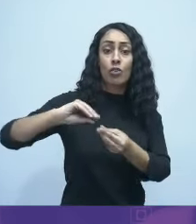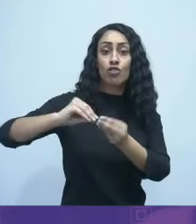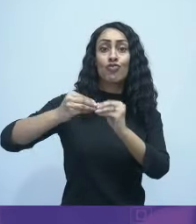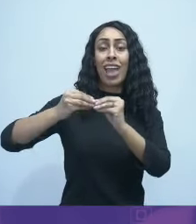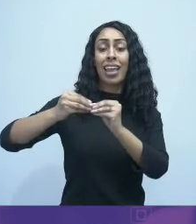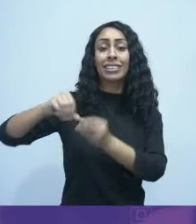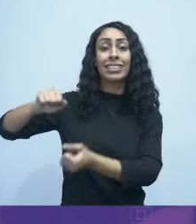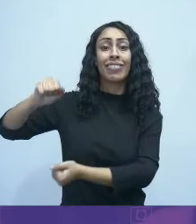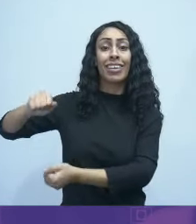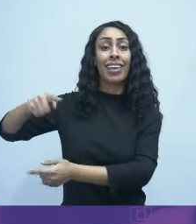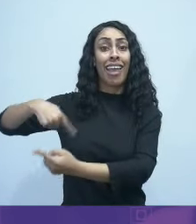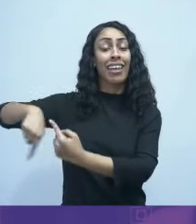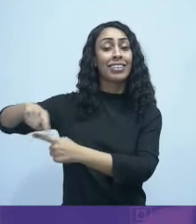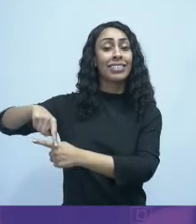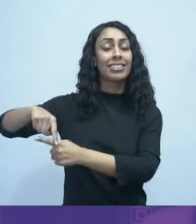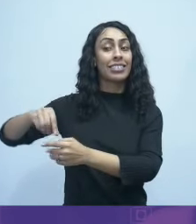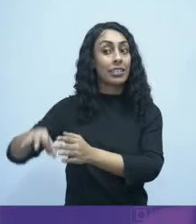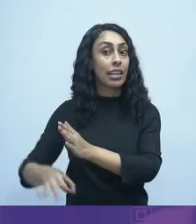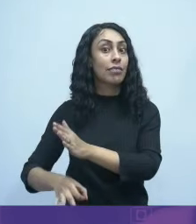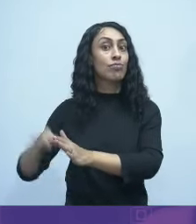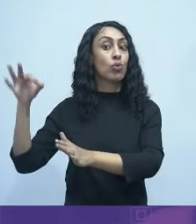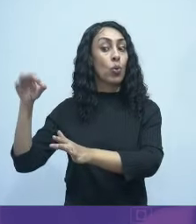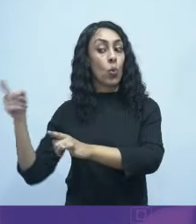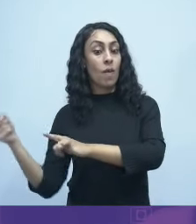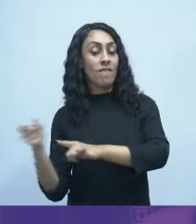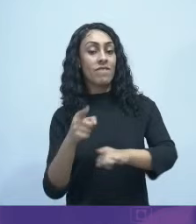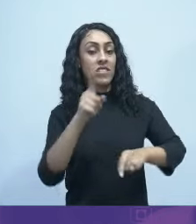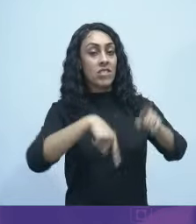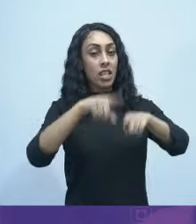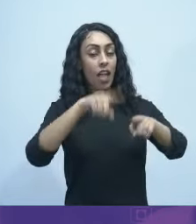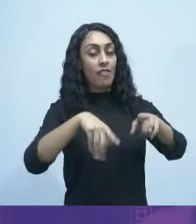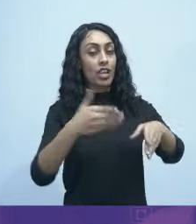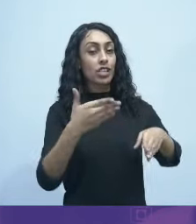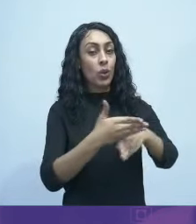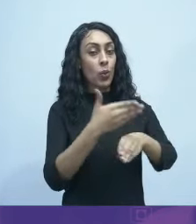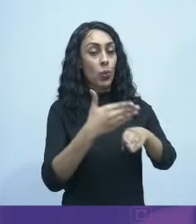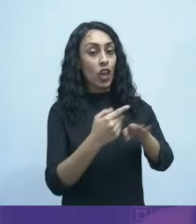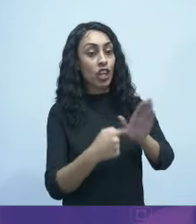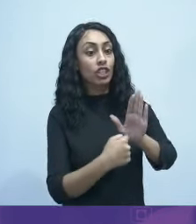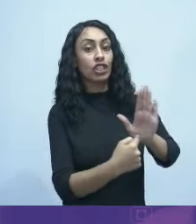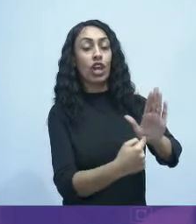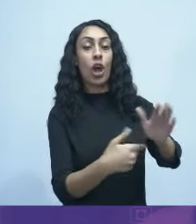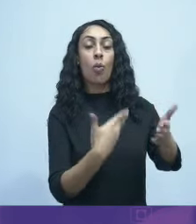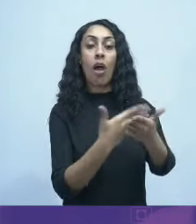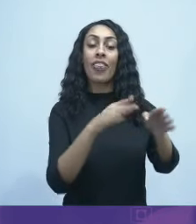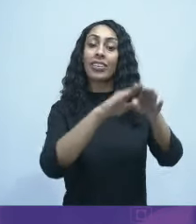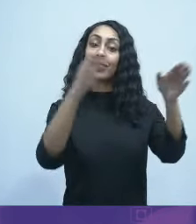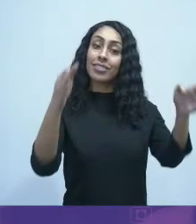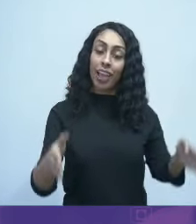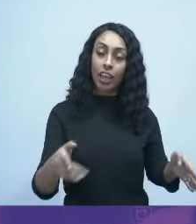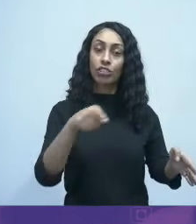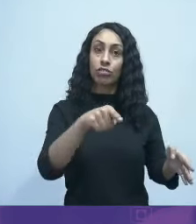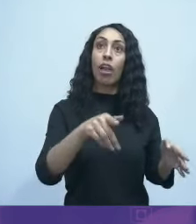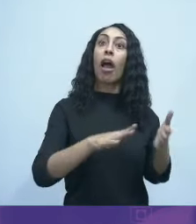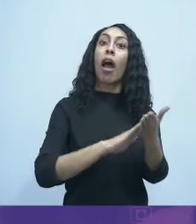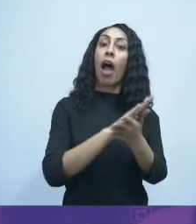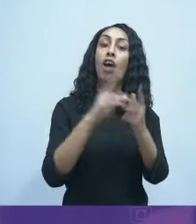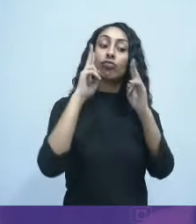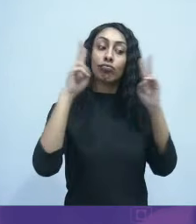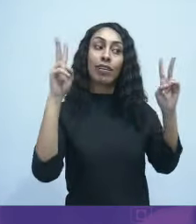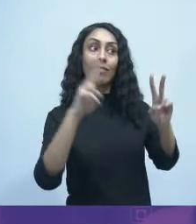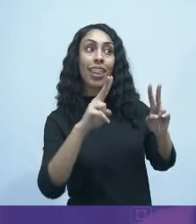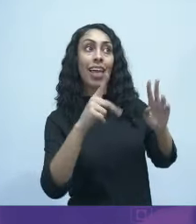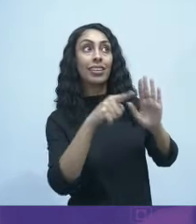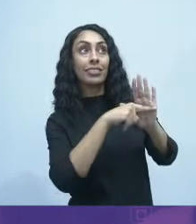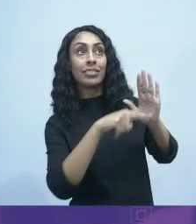for example, has seen an increase in the diversity of work that's presented on stage. And when you have that, you begin to reflect a bit more on